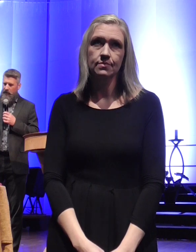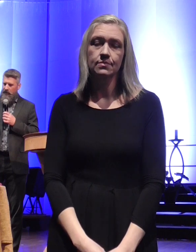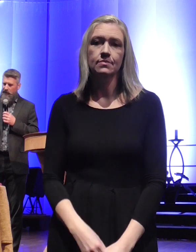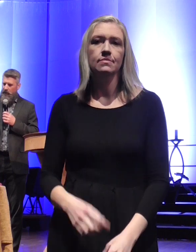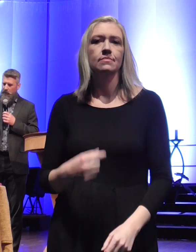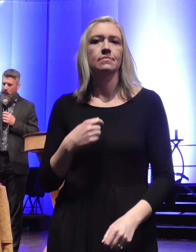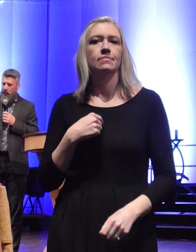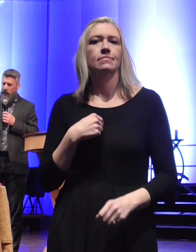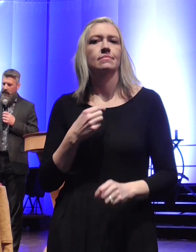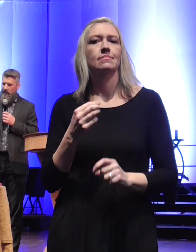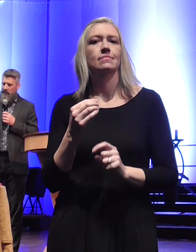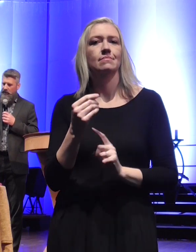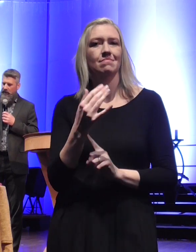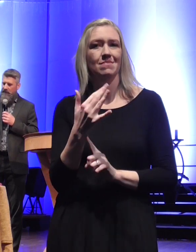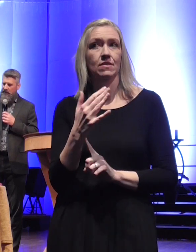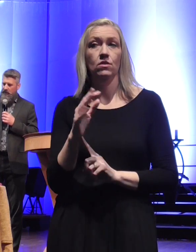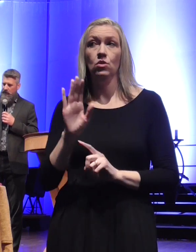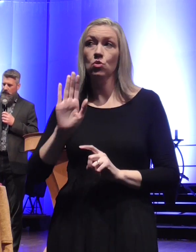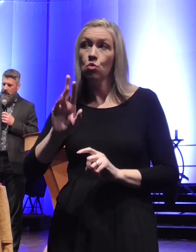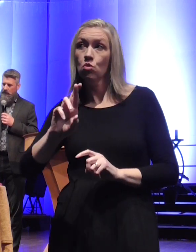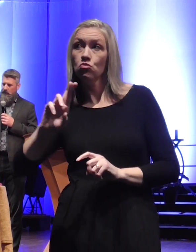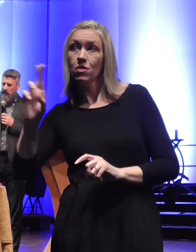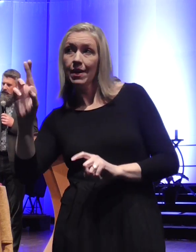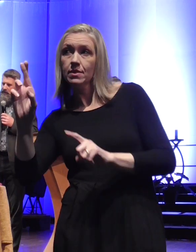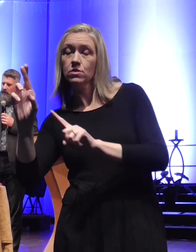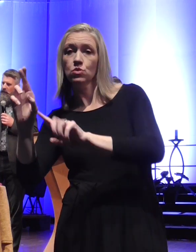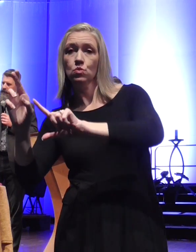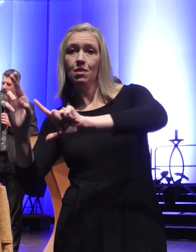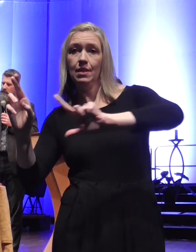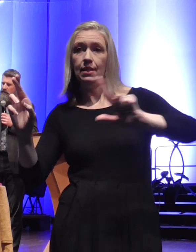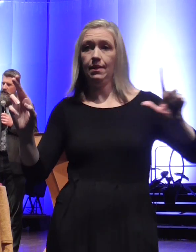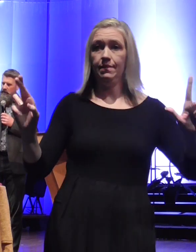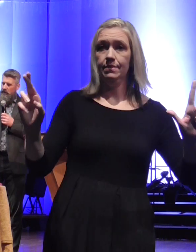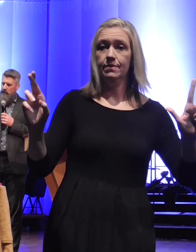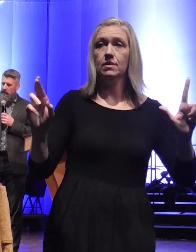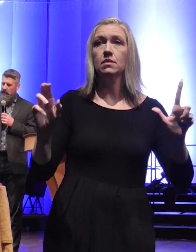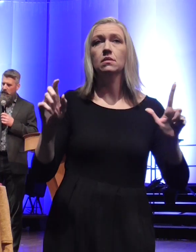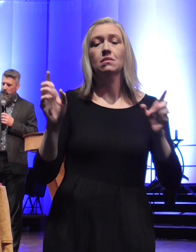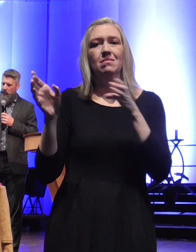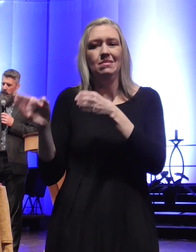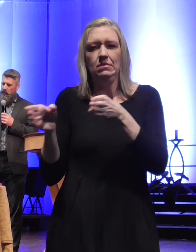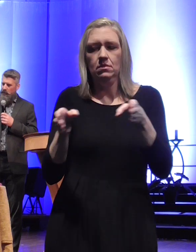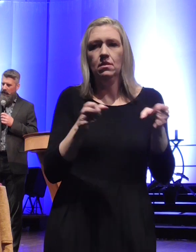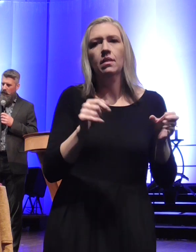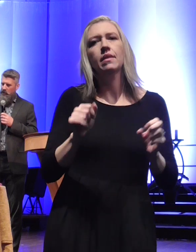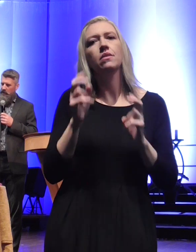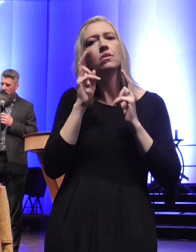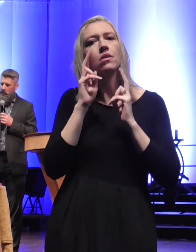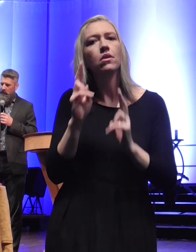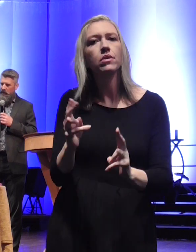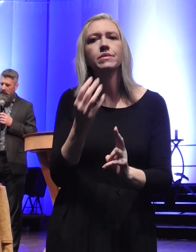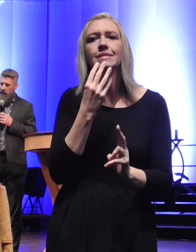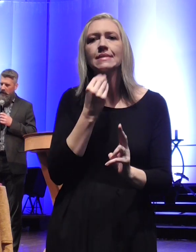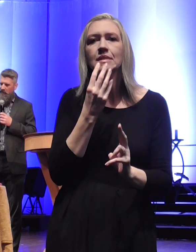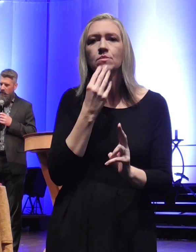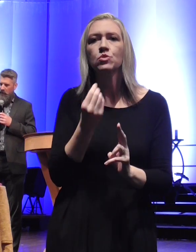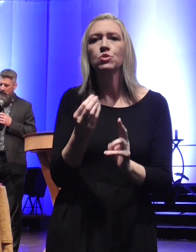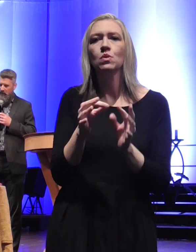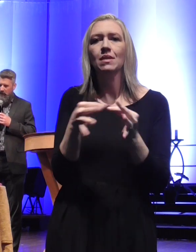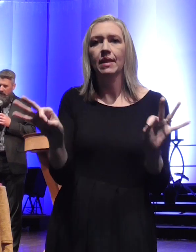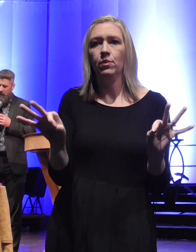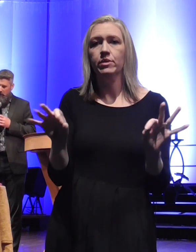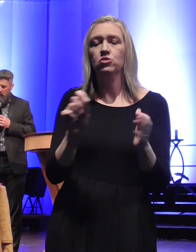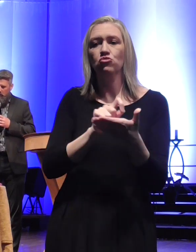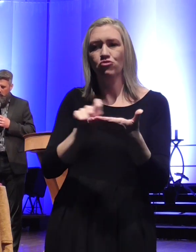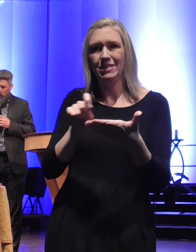I light the candles from your right to left, and this honors the Hebrew language that is written and read